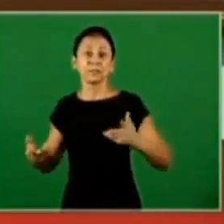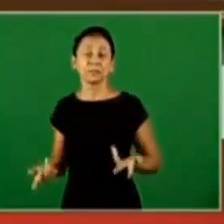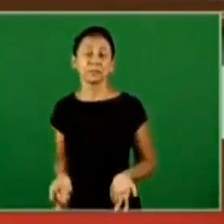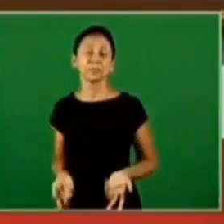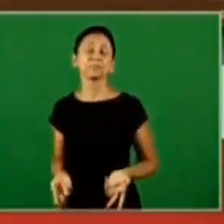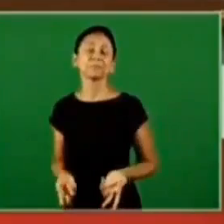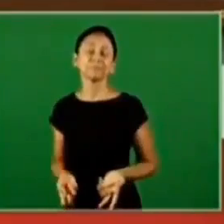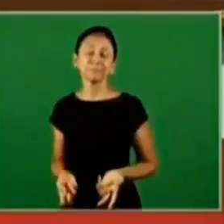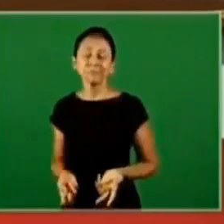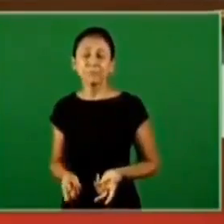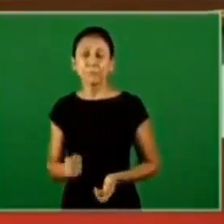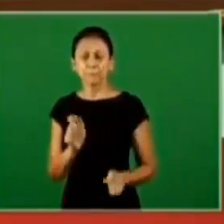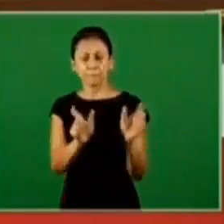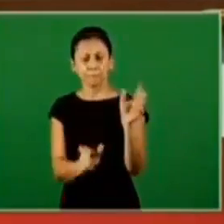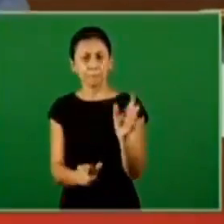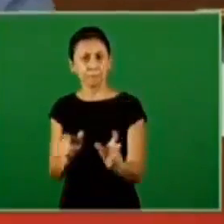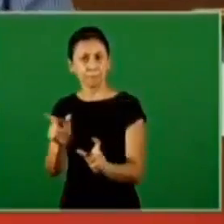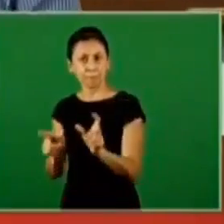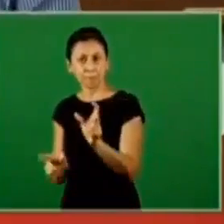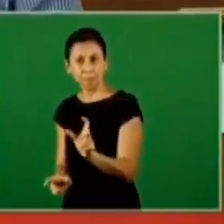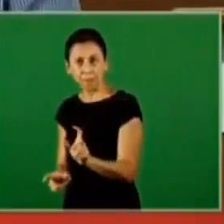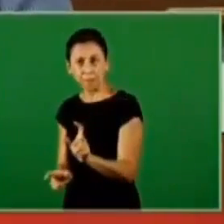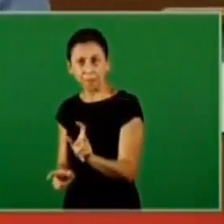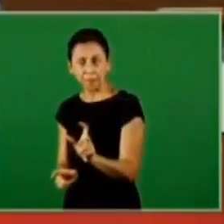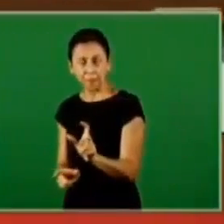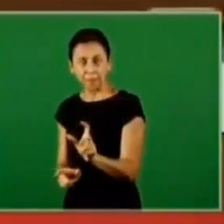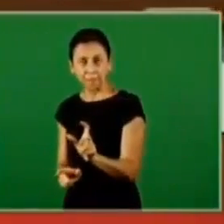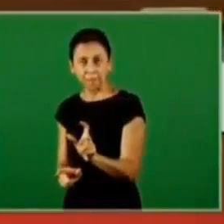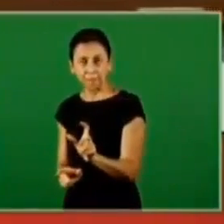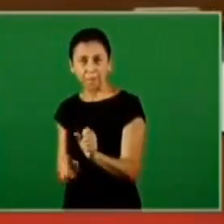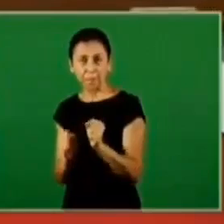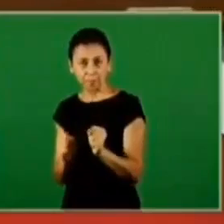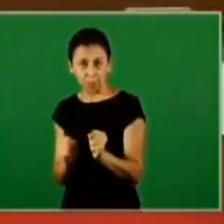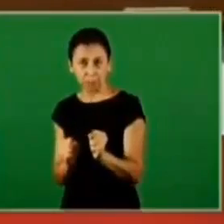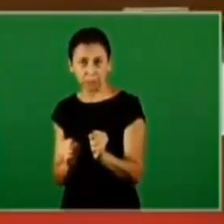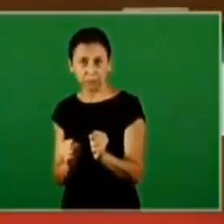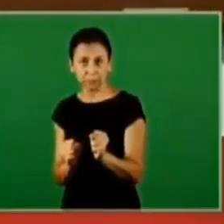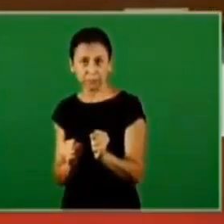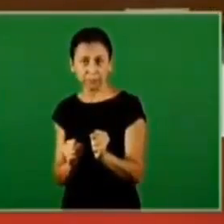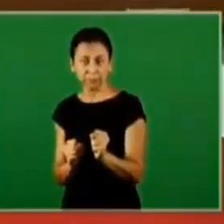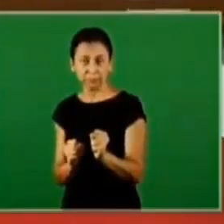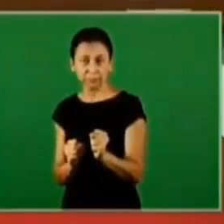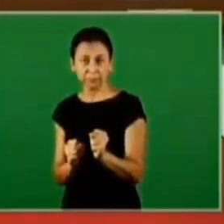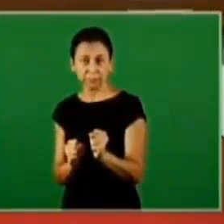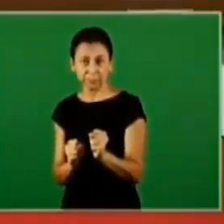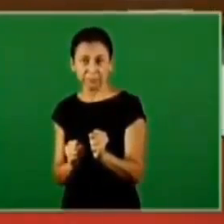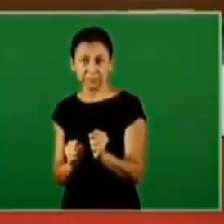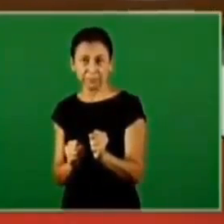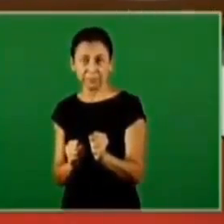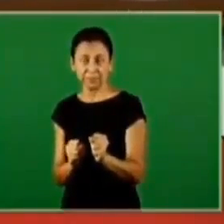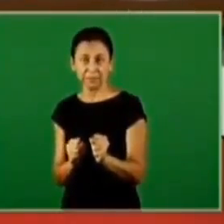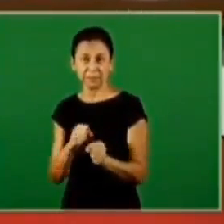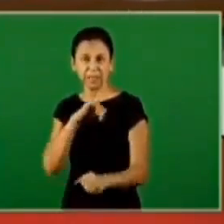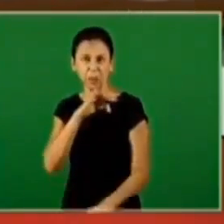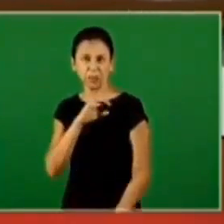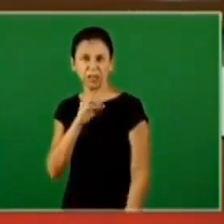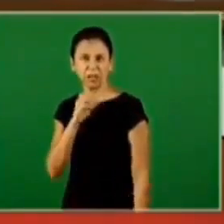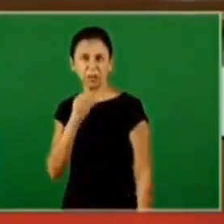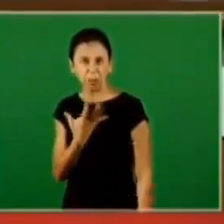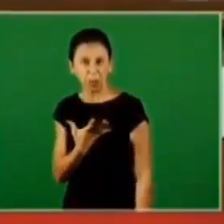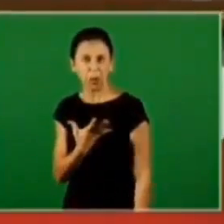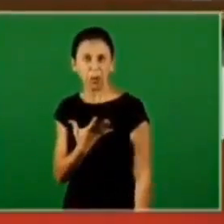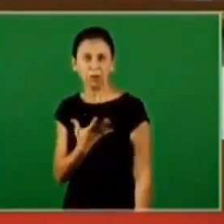creative work. It has nothing to do with faith. So people can do this. Is it good or bad? I think it's